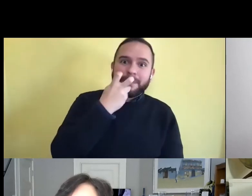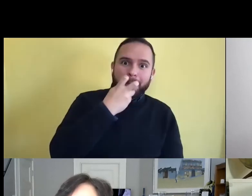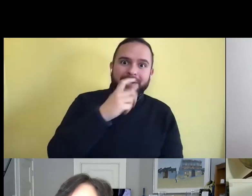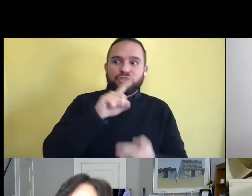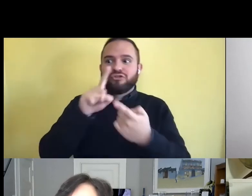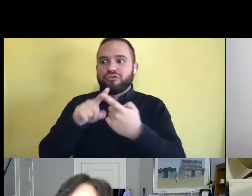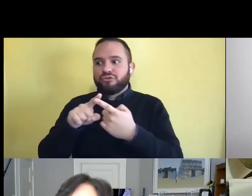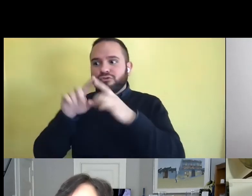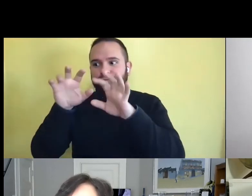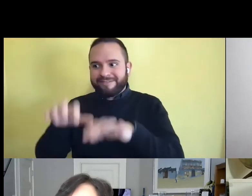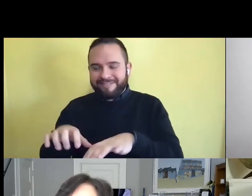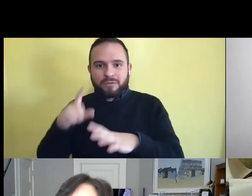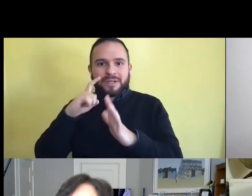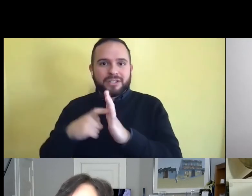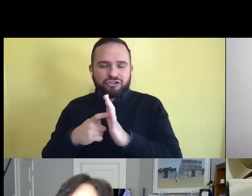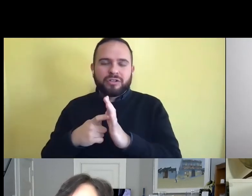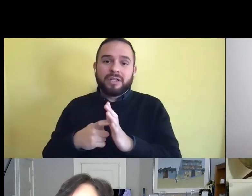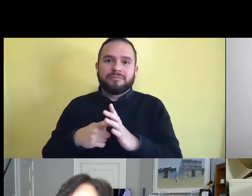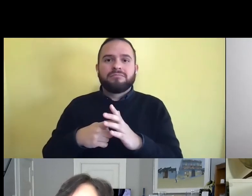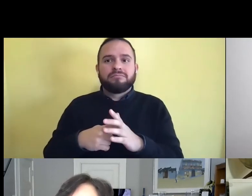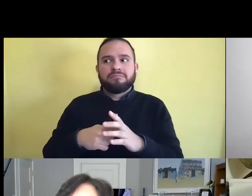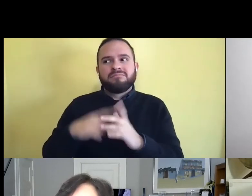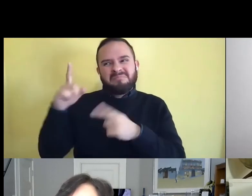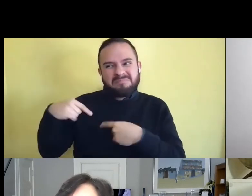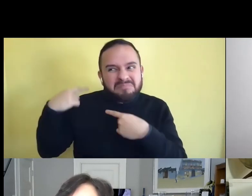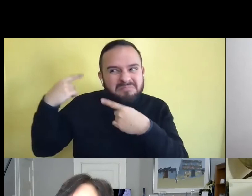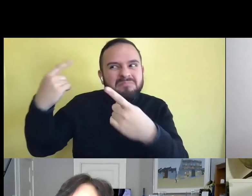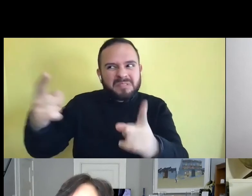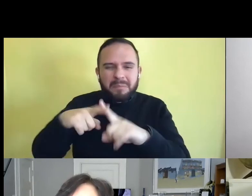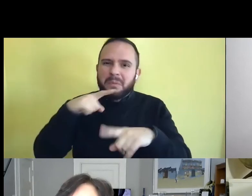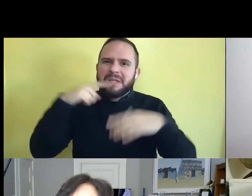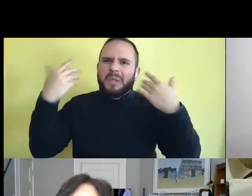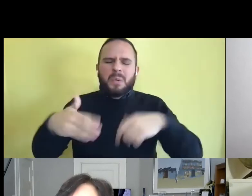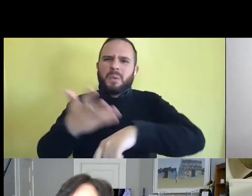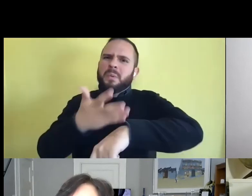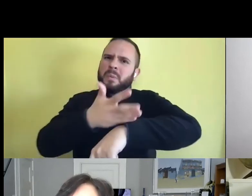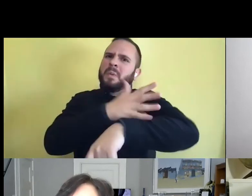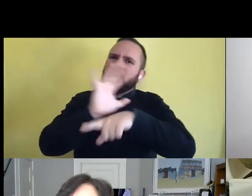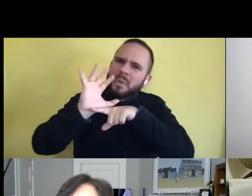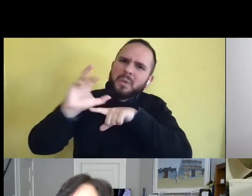but it's getting better exponentially and fast. At the same time,